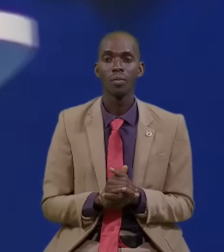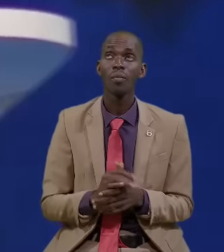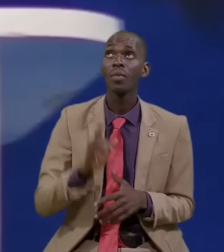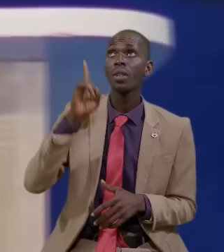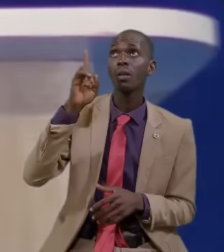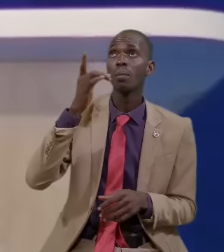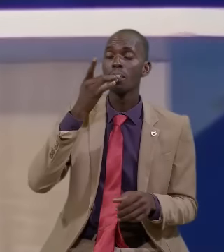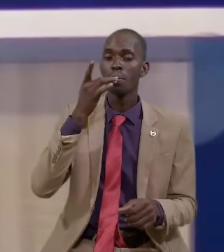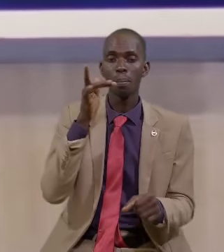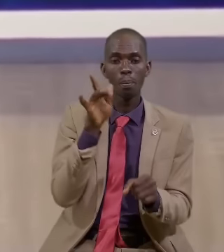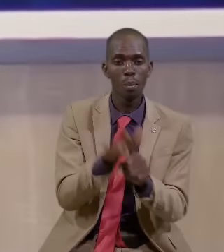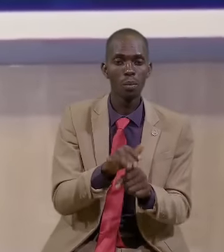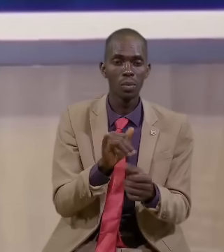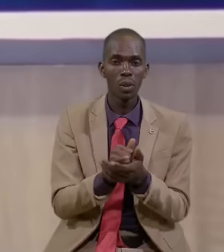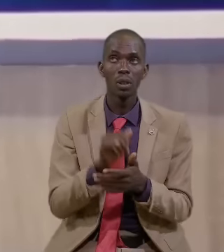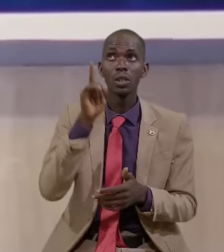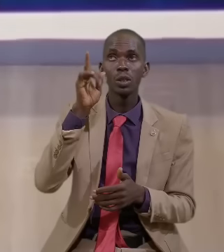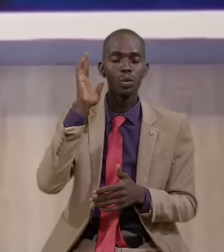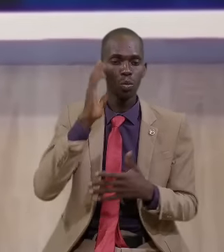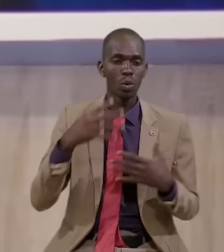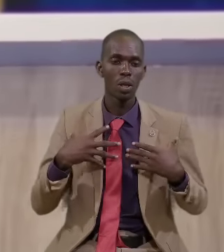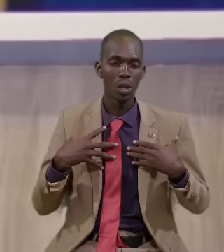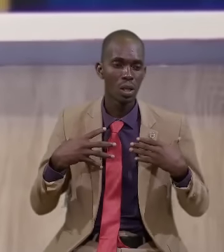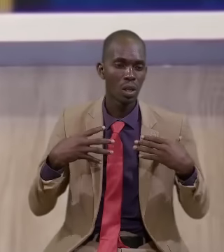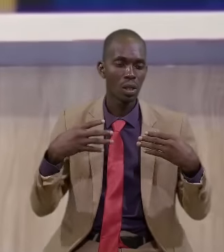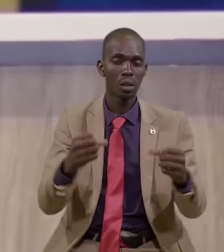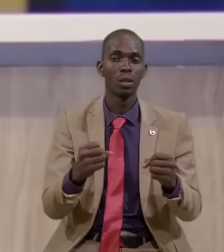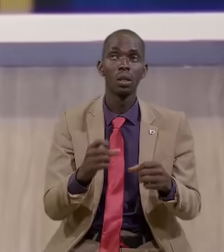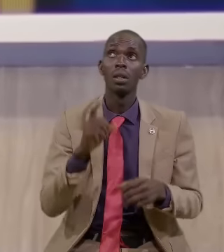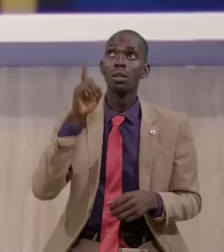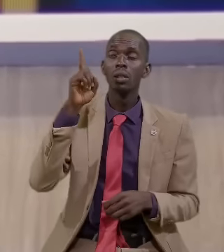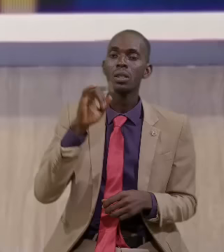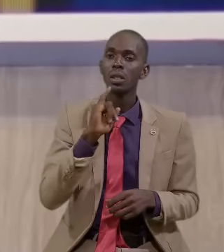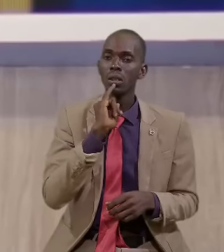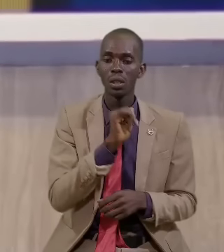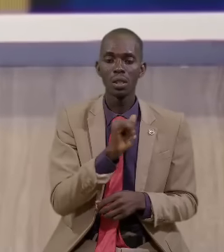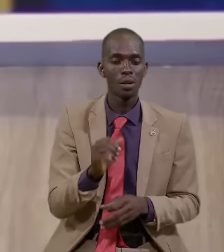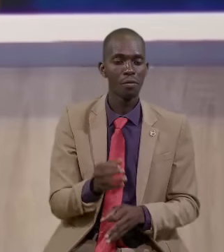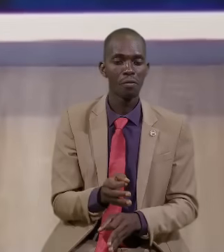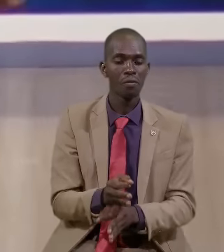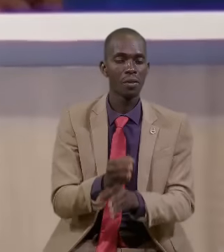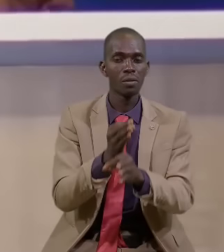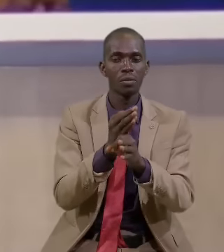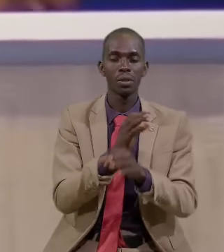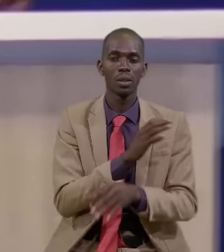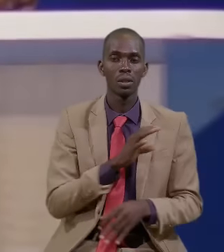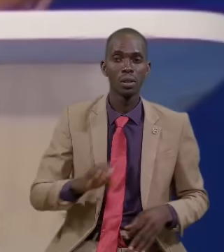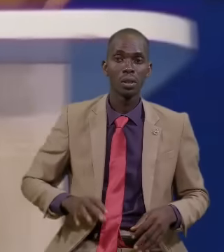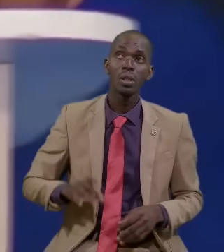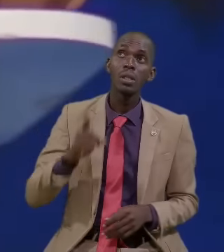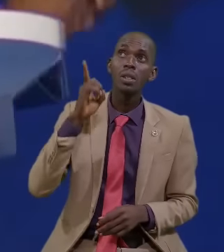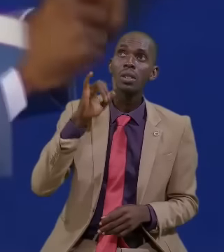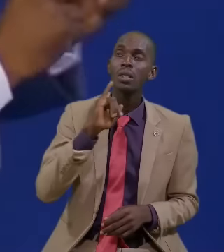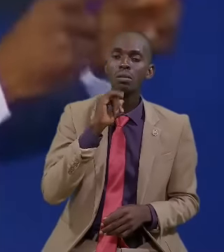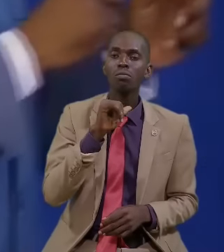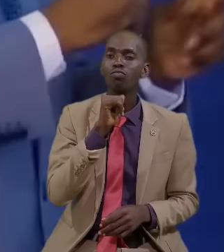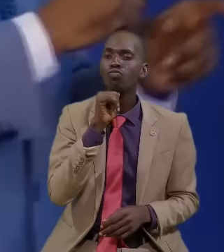that he will heal. And he is a faithful Christ. And he is the unlimited,